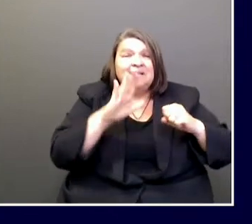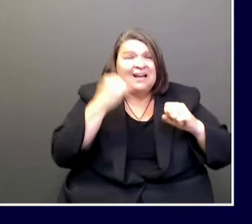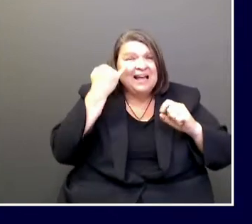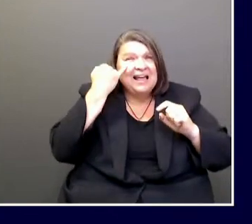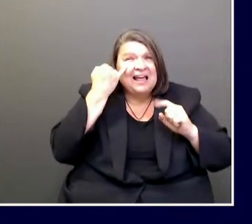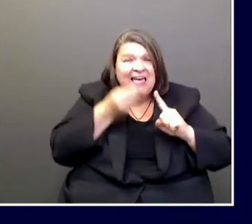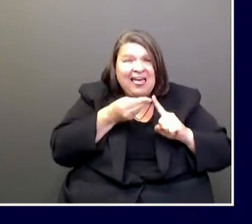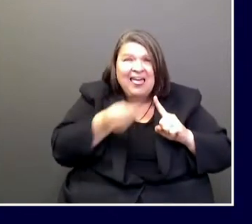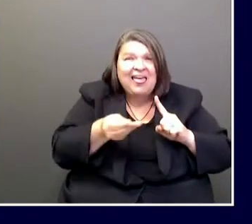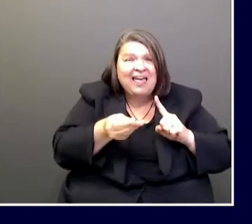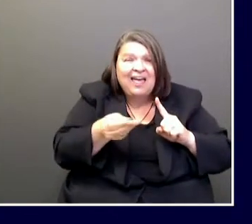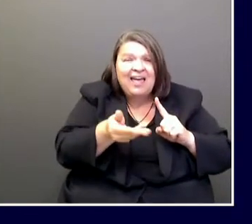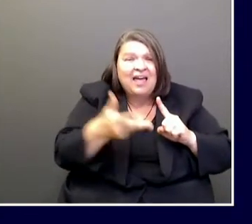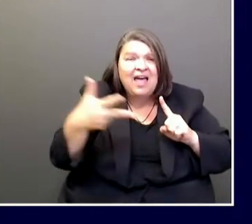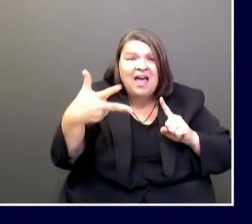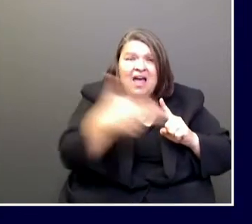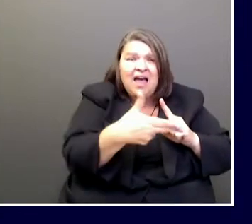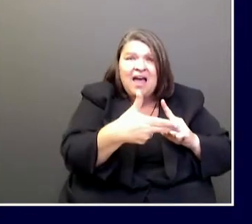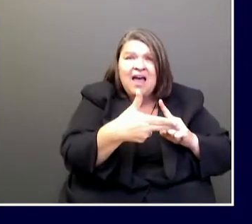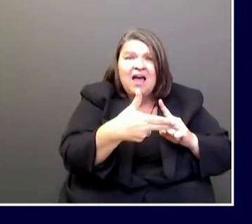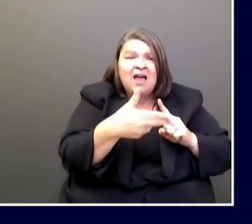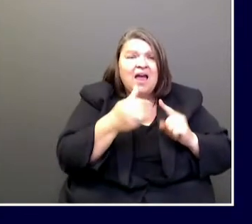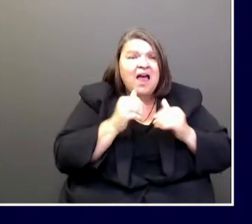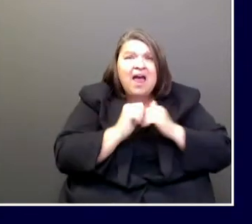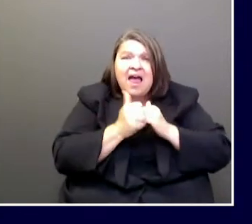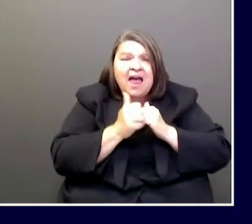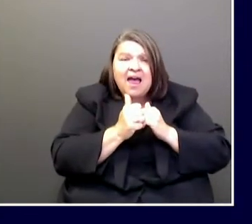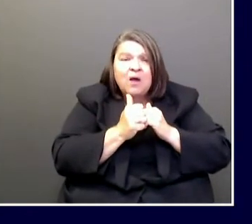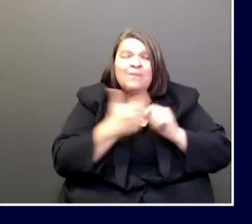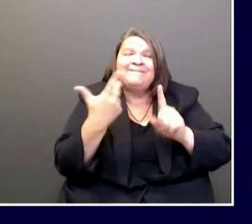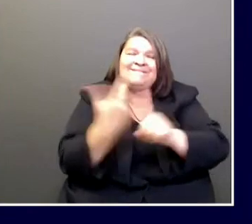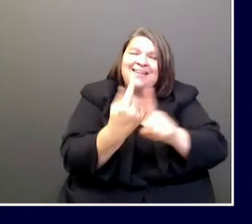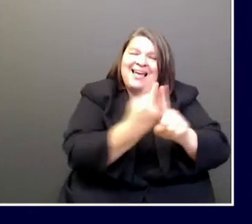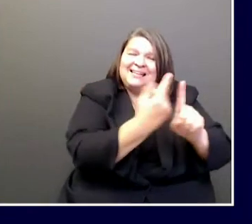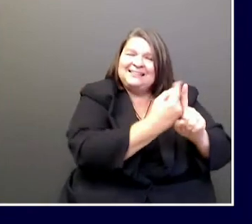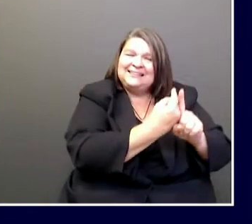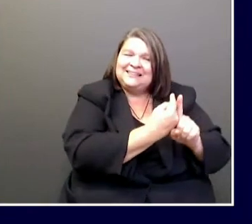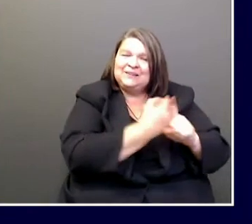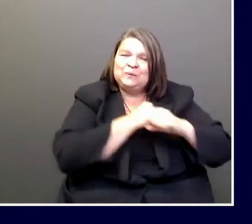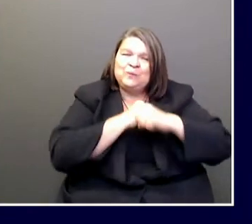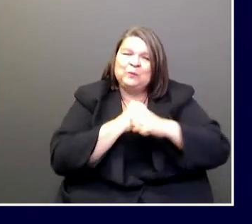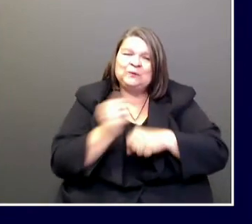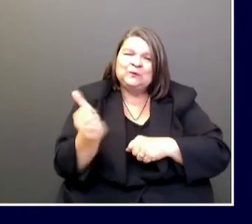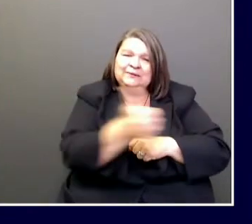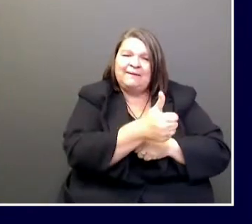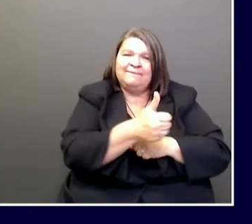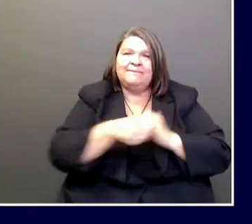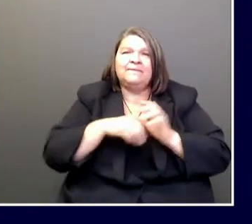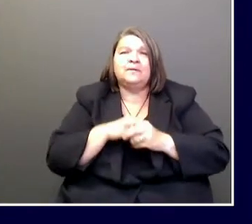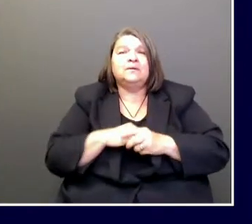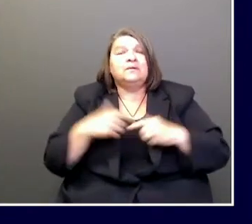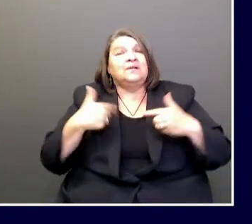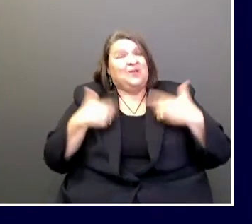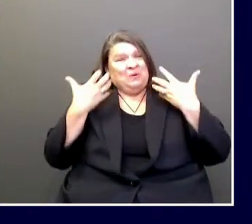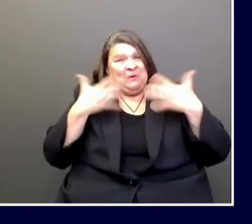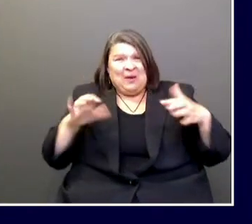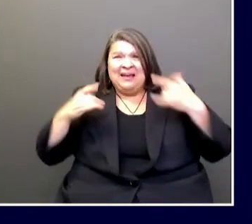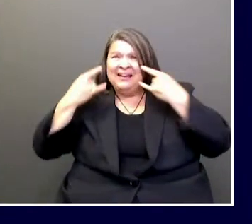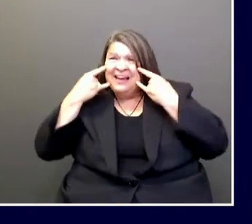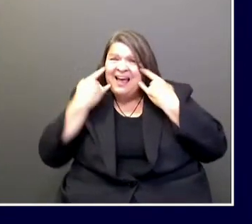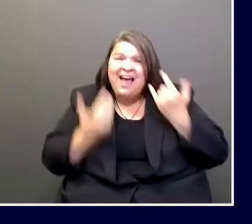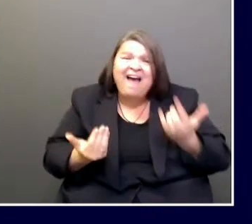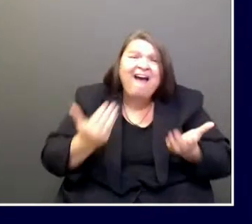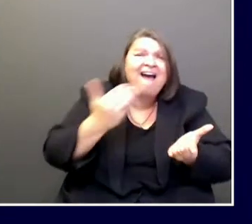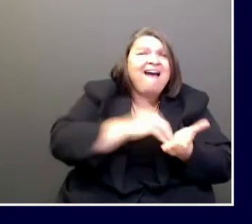to move beyond masking is for everyone who's eligible to get vaccinated. So with that, I'd